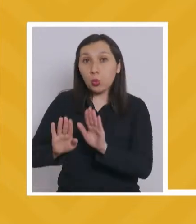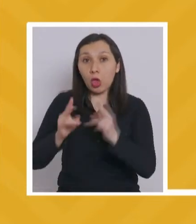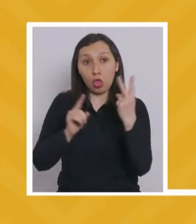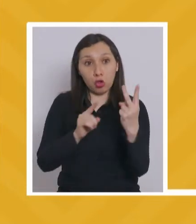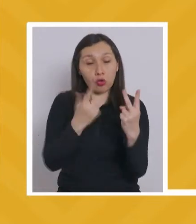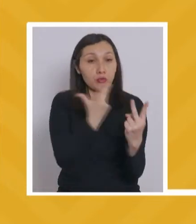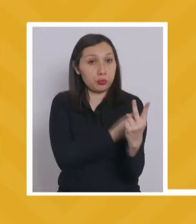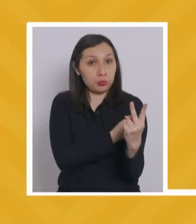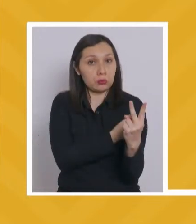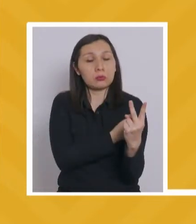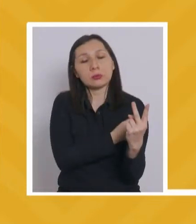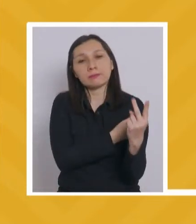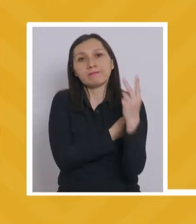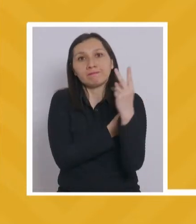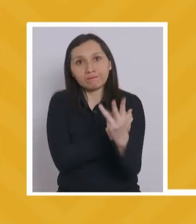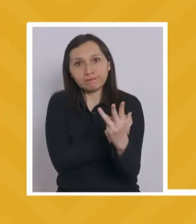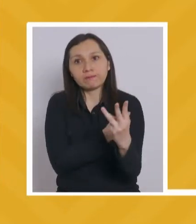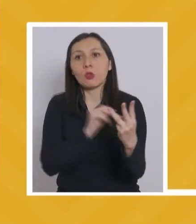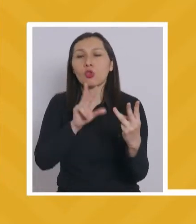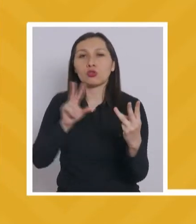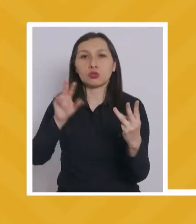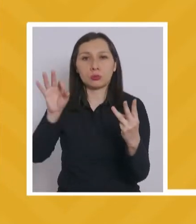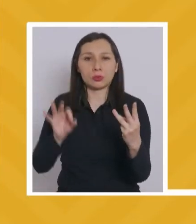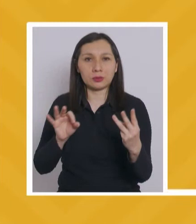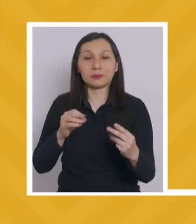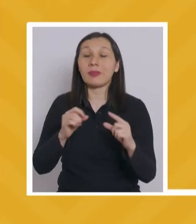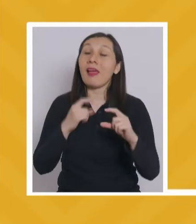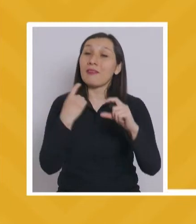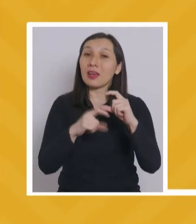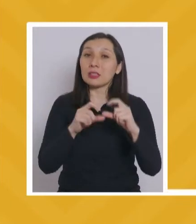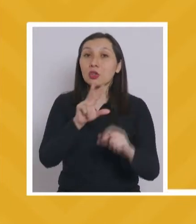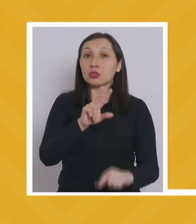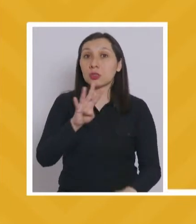from 84% protection with 2 doses